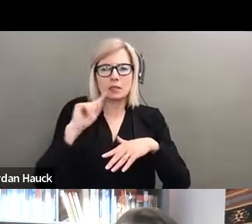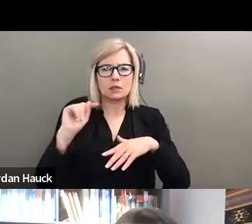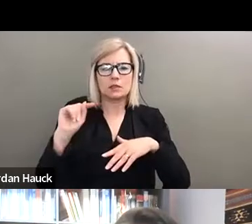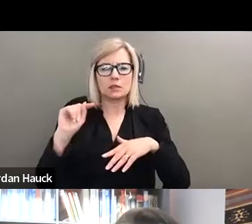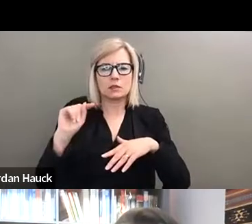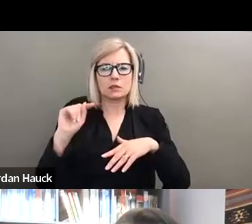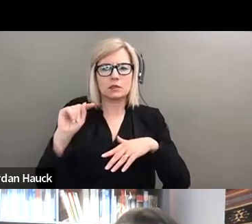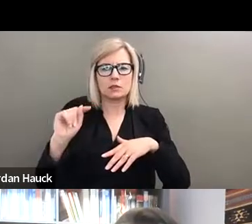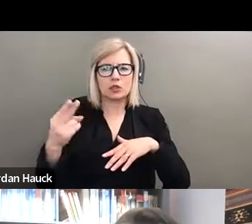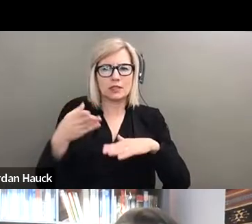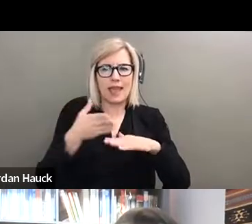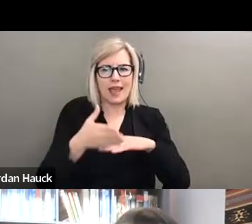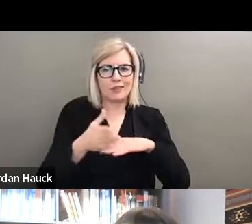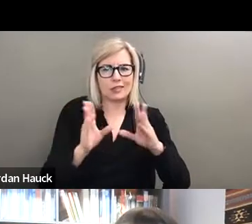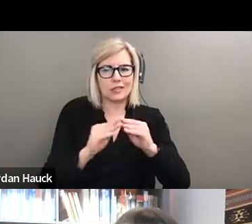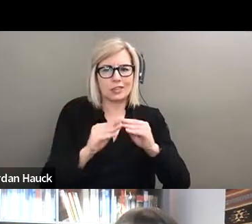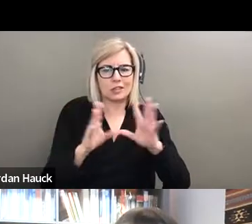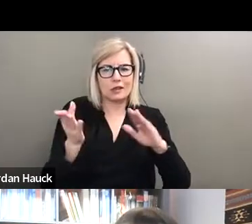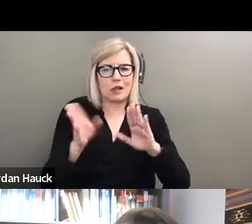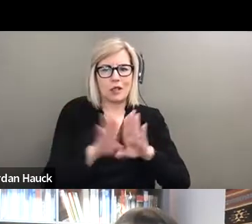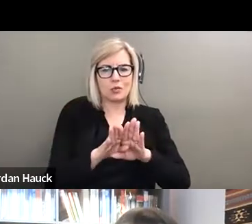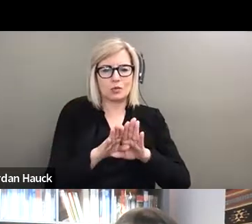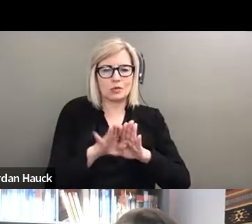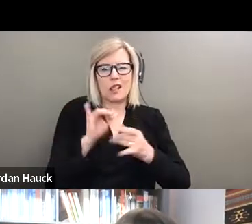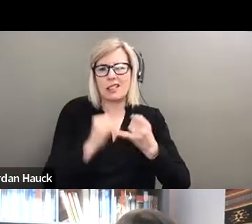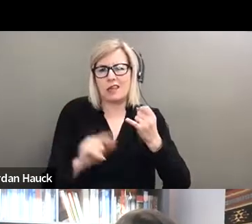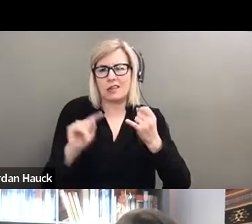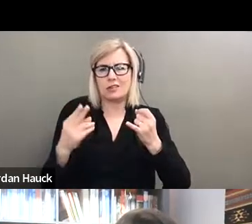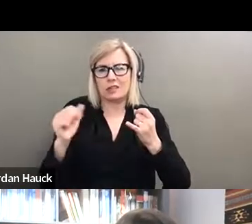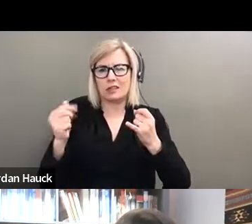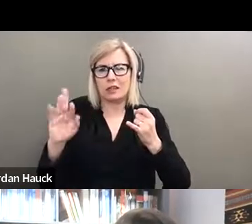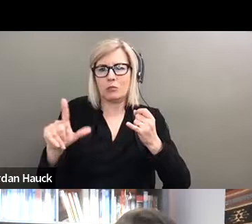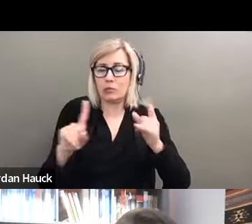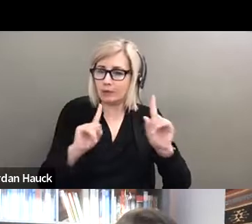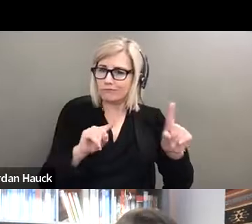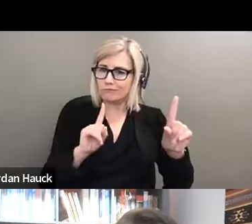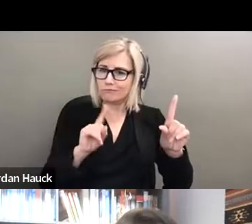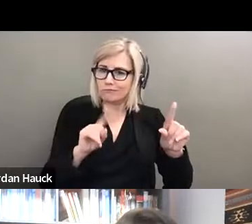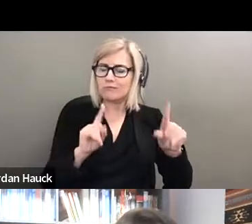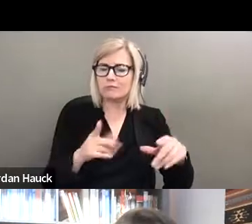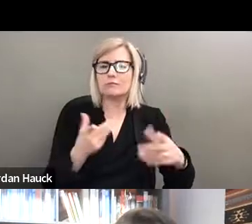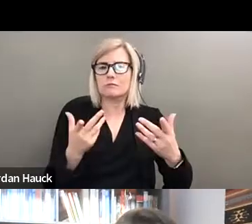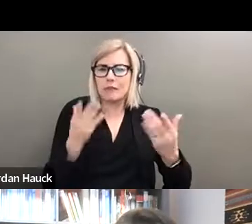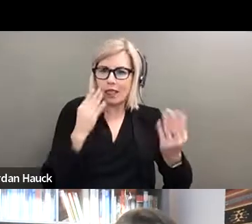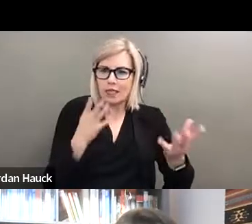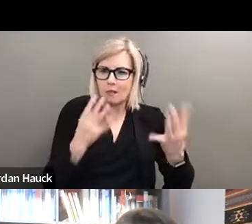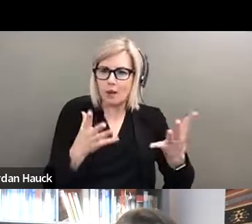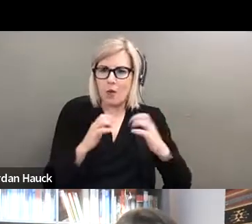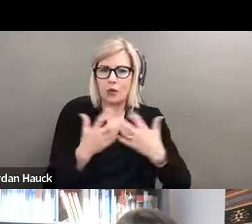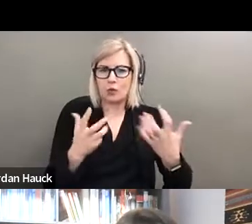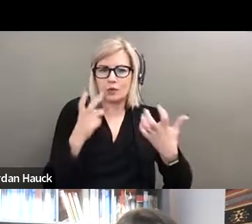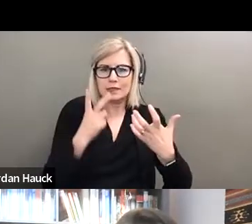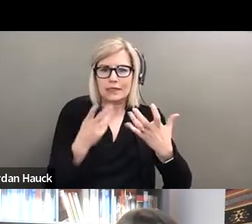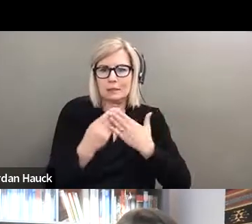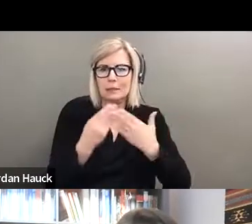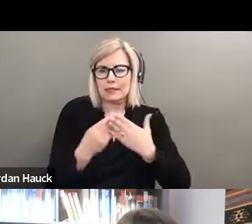after session closes, which will be the last Thursday of the month in April. But do attend those and continue to let them know how you like to see their